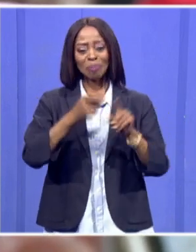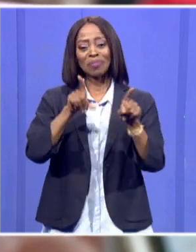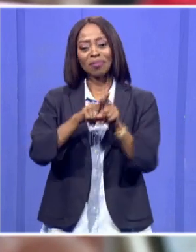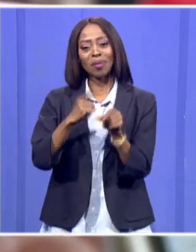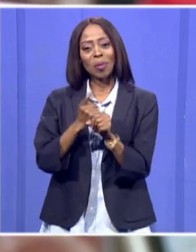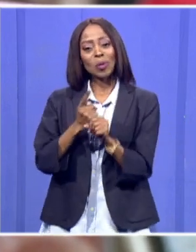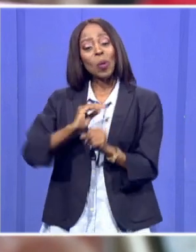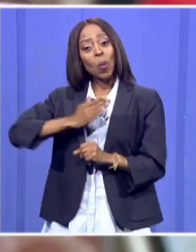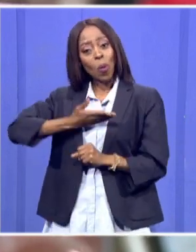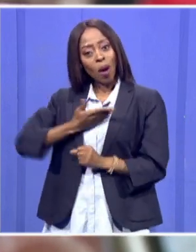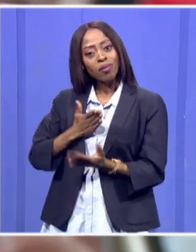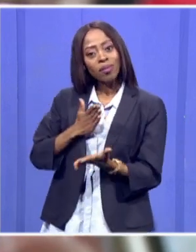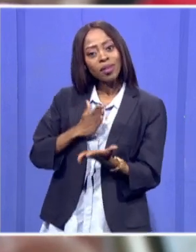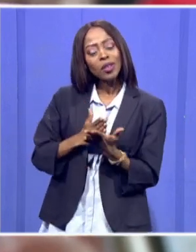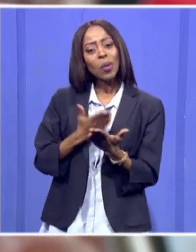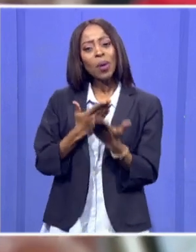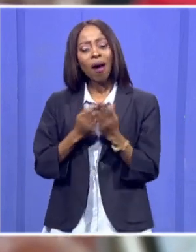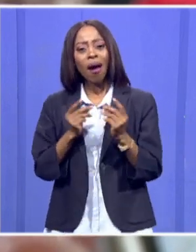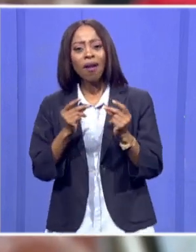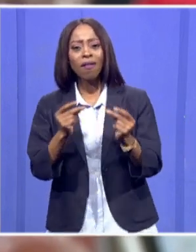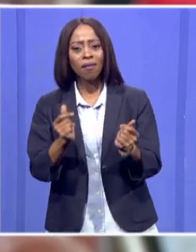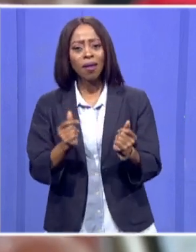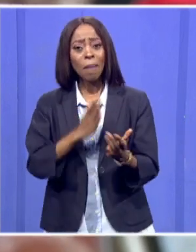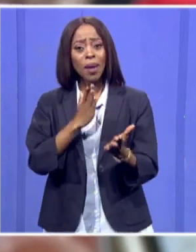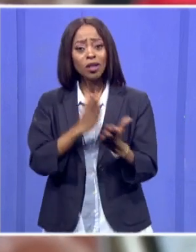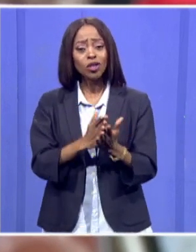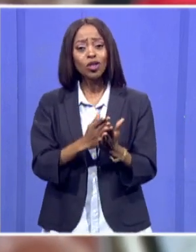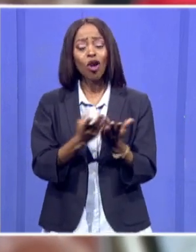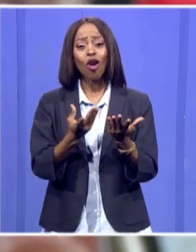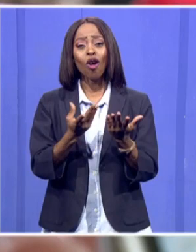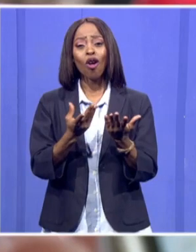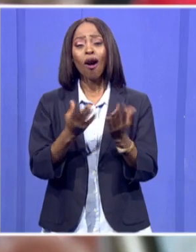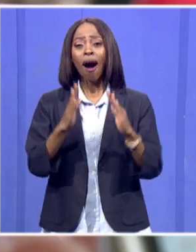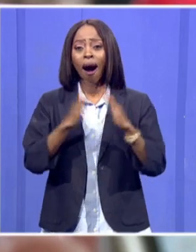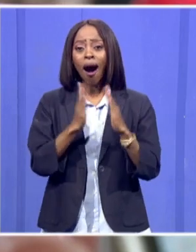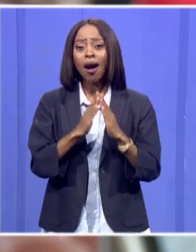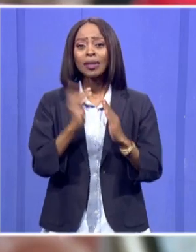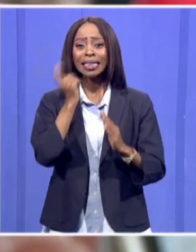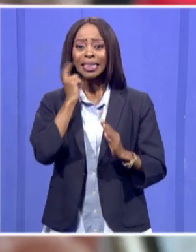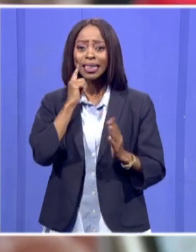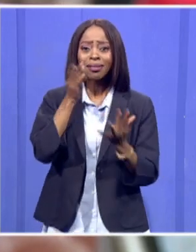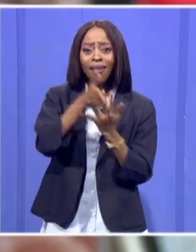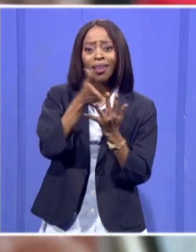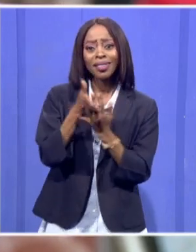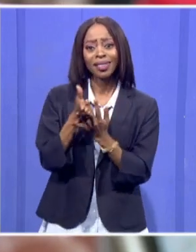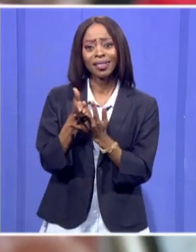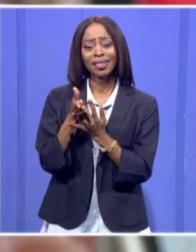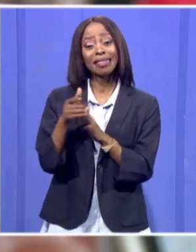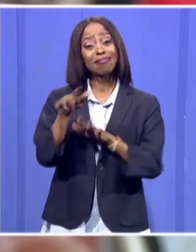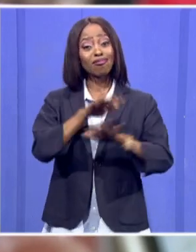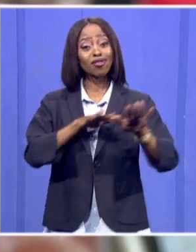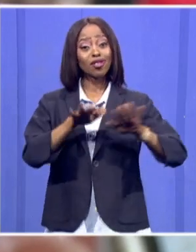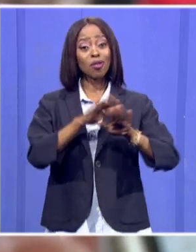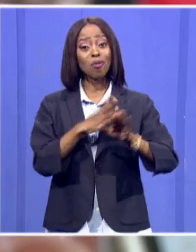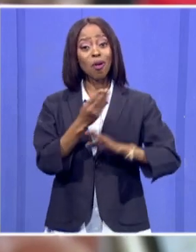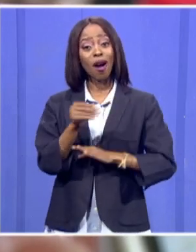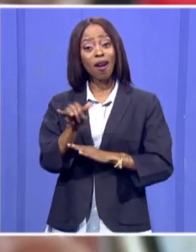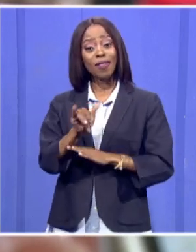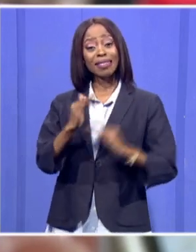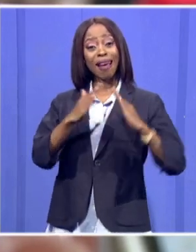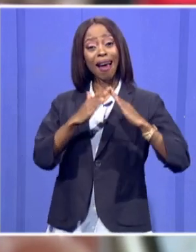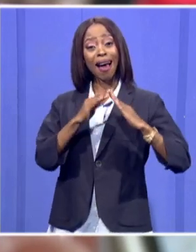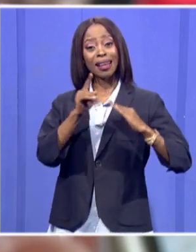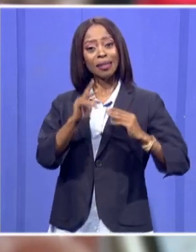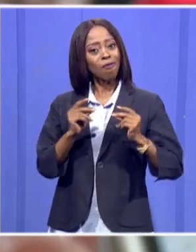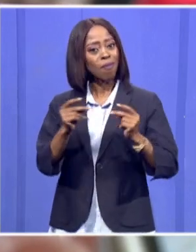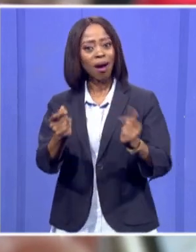make sure that we can accelerate delivery of affordable housing in South Africa currently. You know, we are sitting in a situation where housing has now become